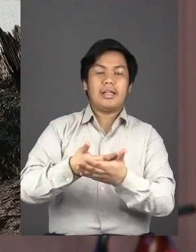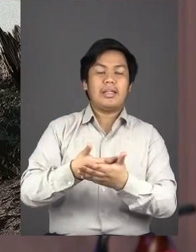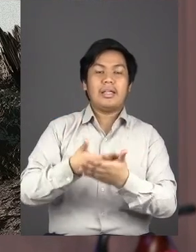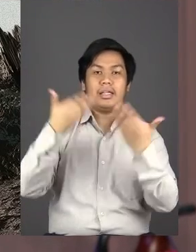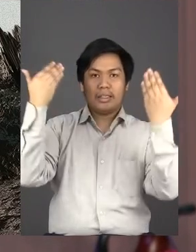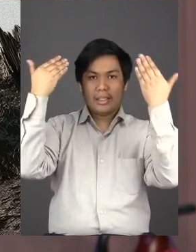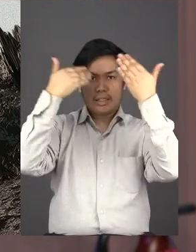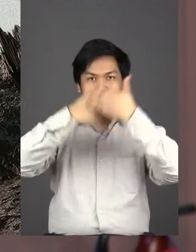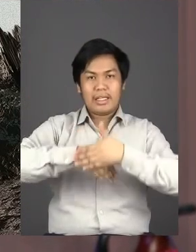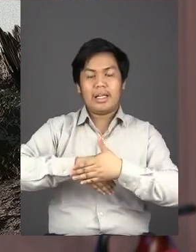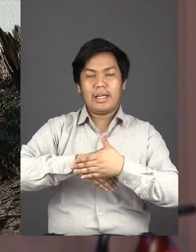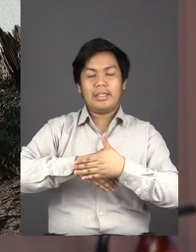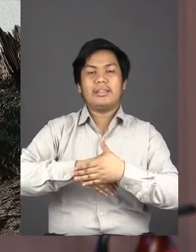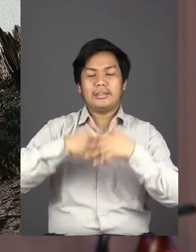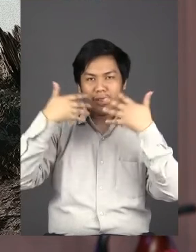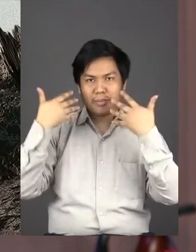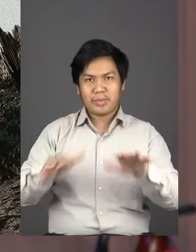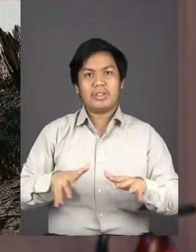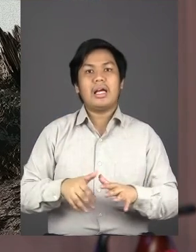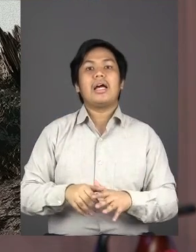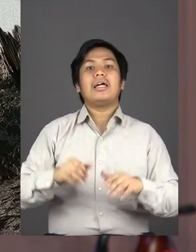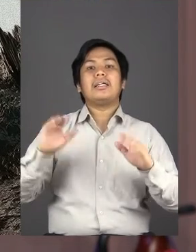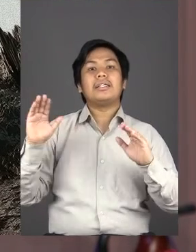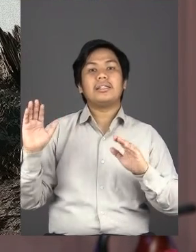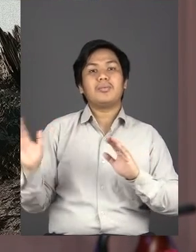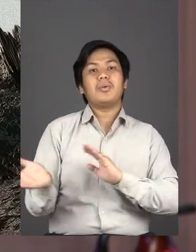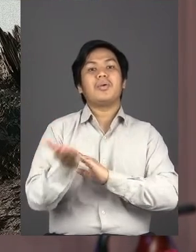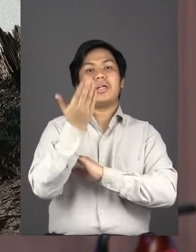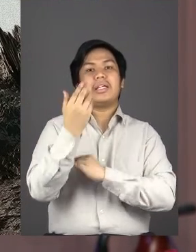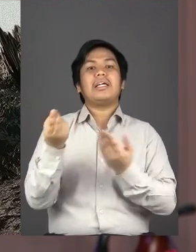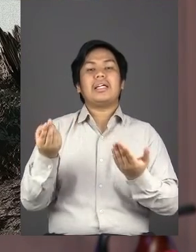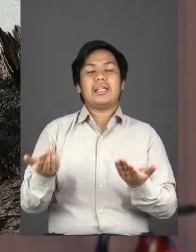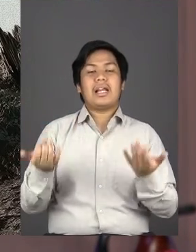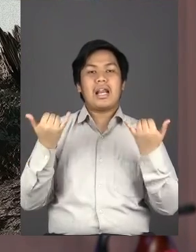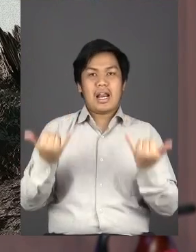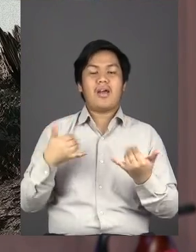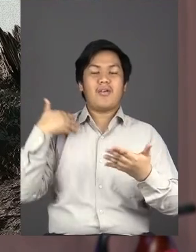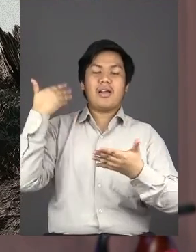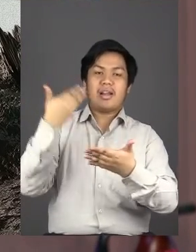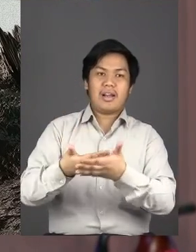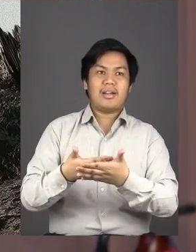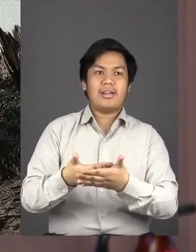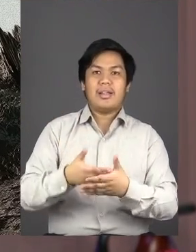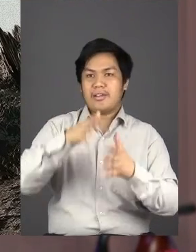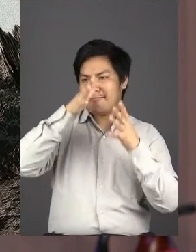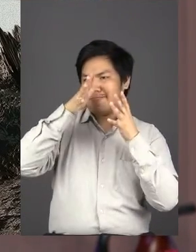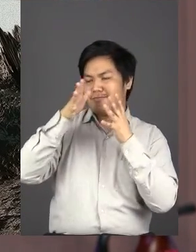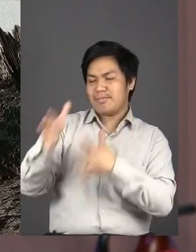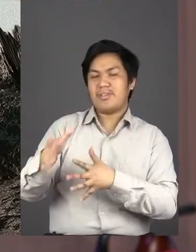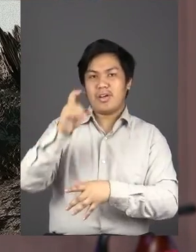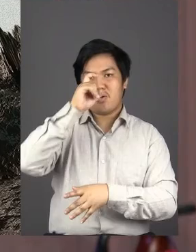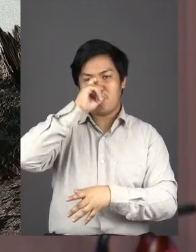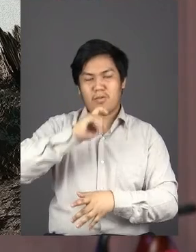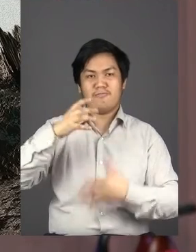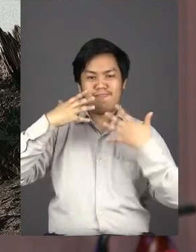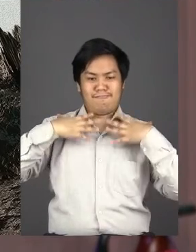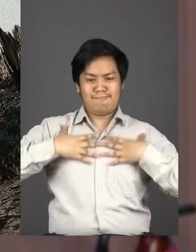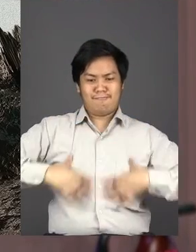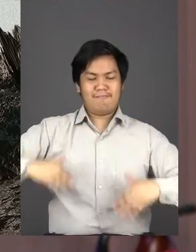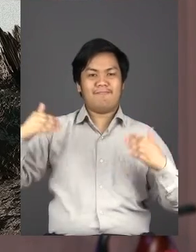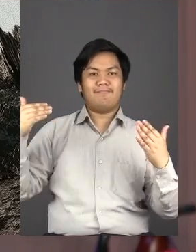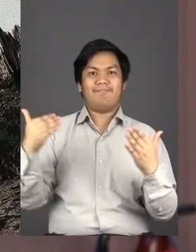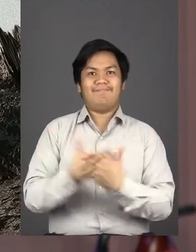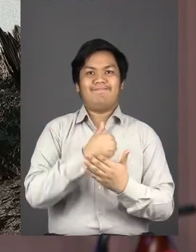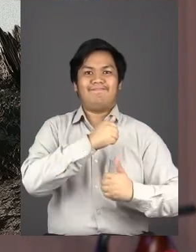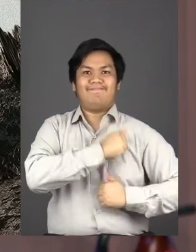far gone, the day is at hand, so then let us cast off the works of darkness and put on the armor of light. Let